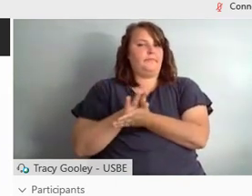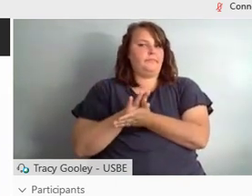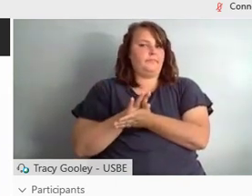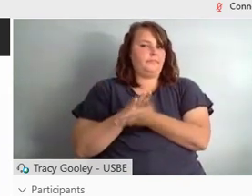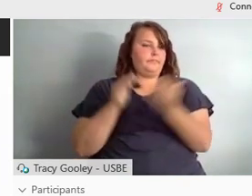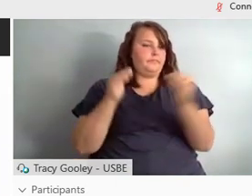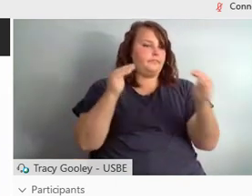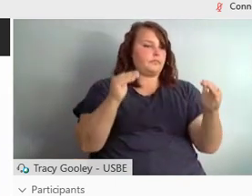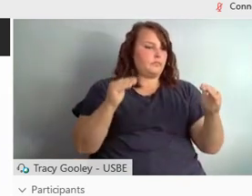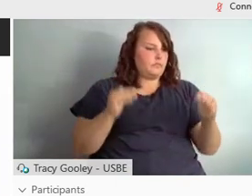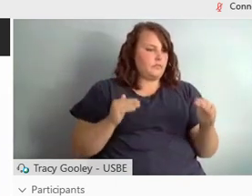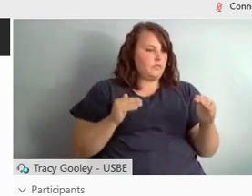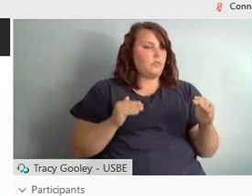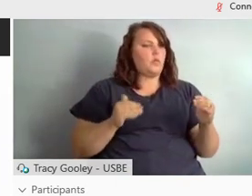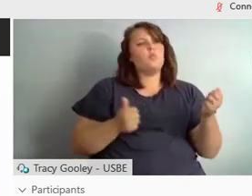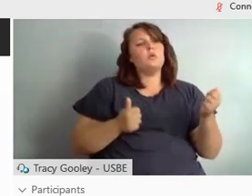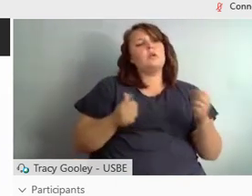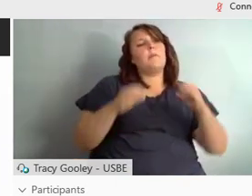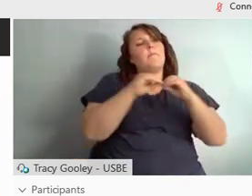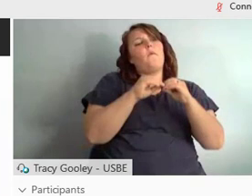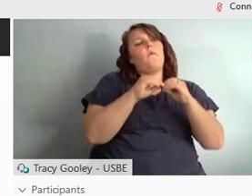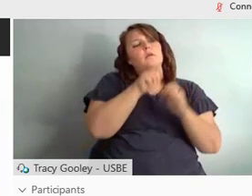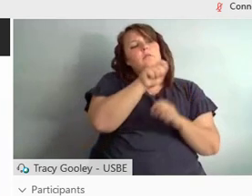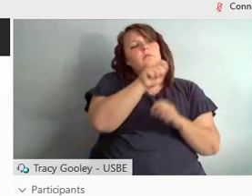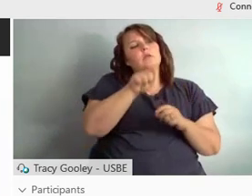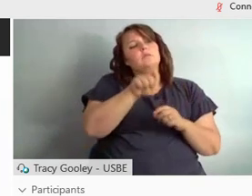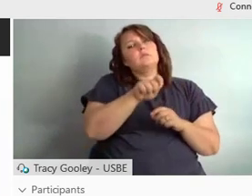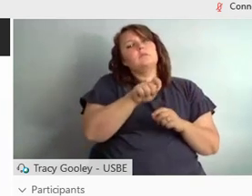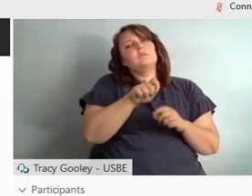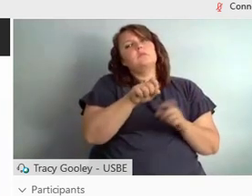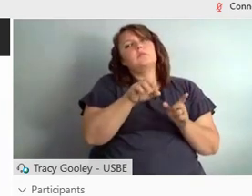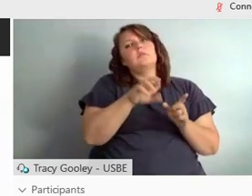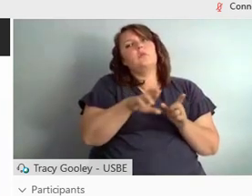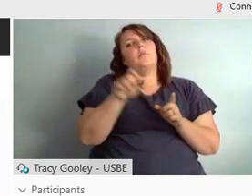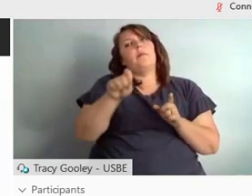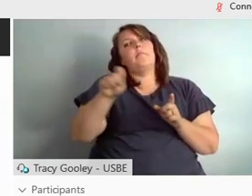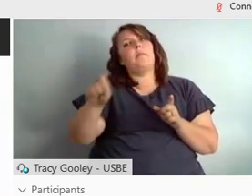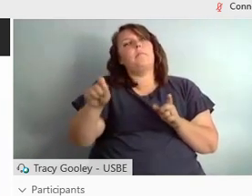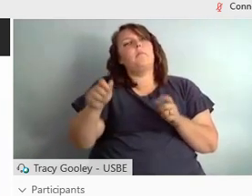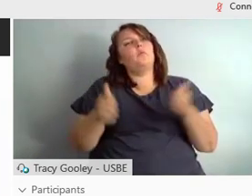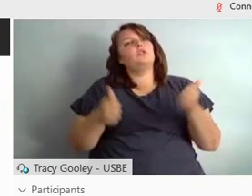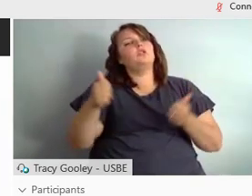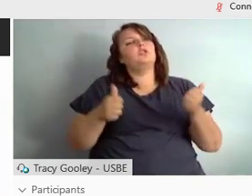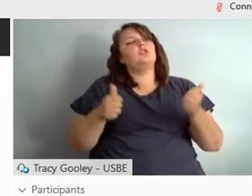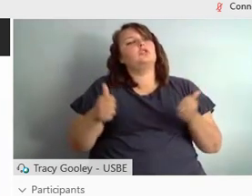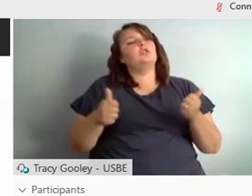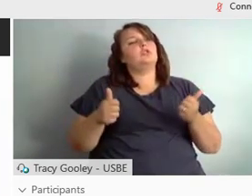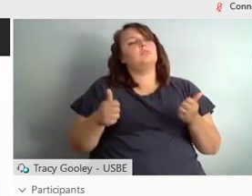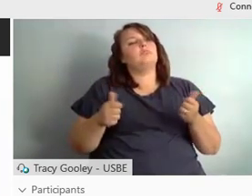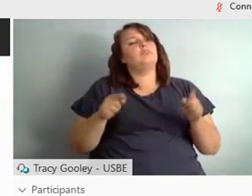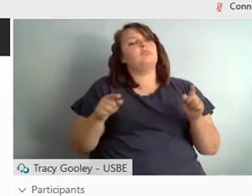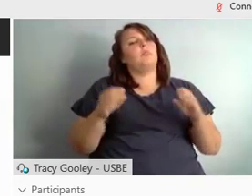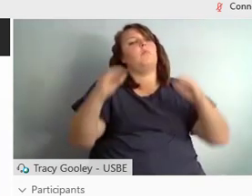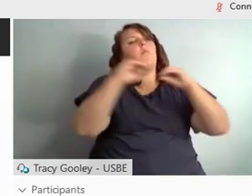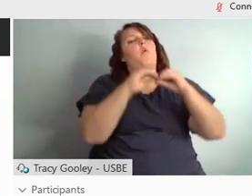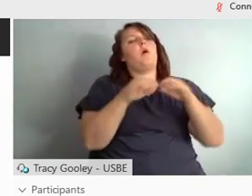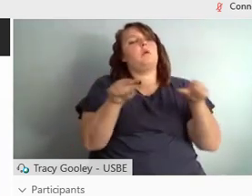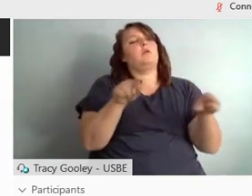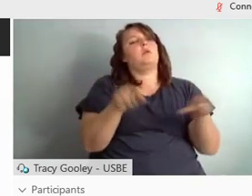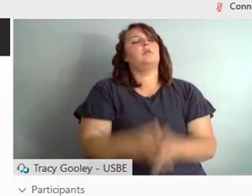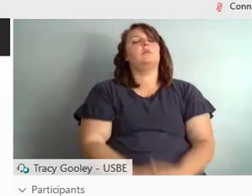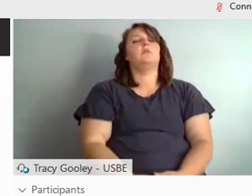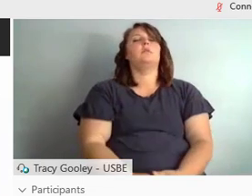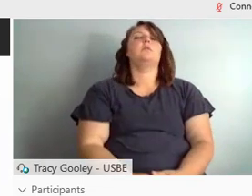the question. Tell me which one has more dots, this one pointing to the first button or this one pointing to the second